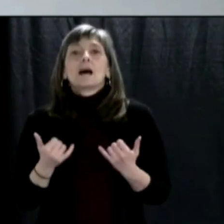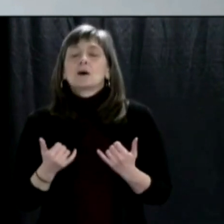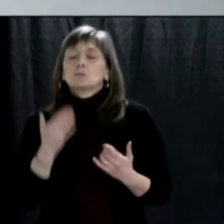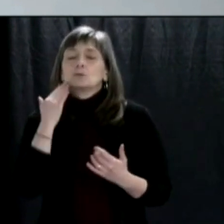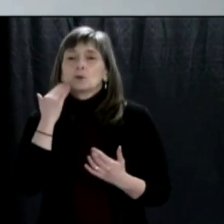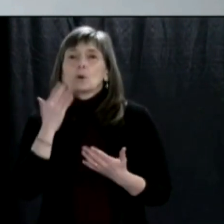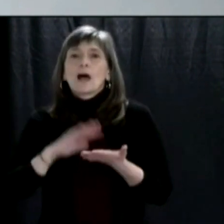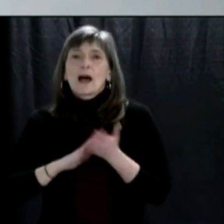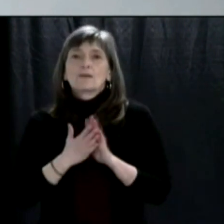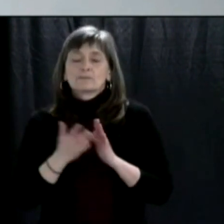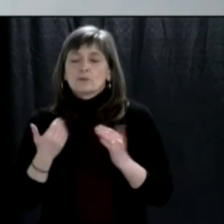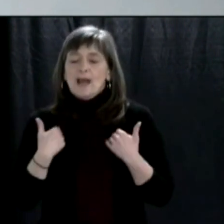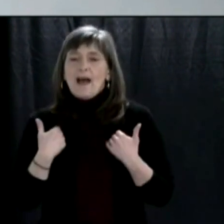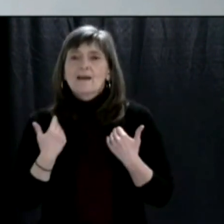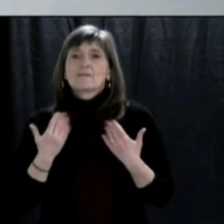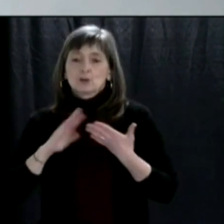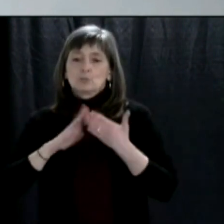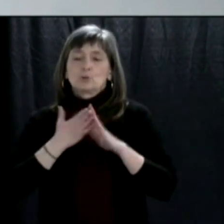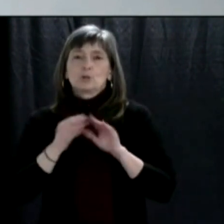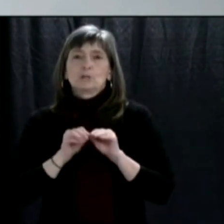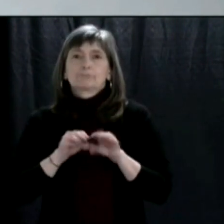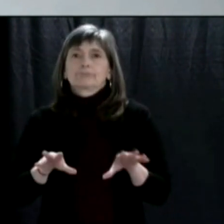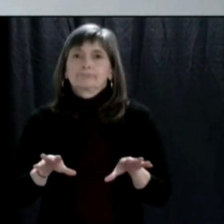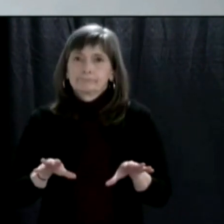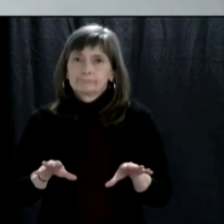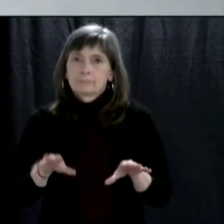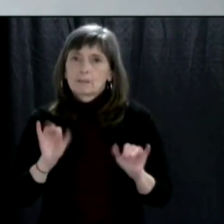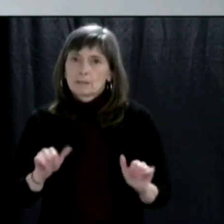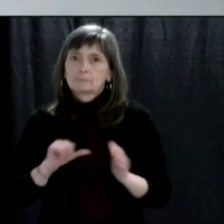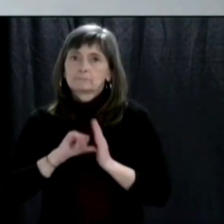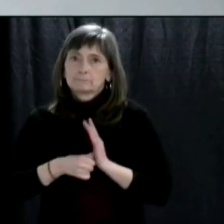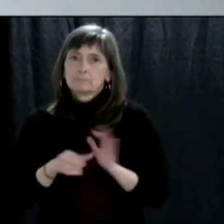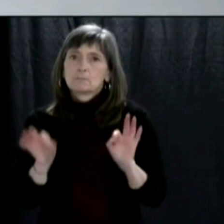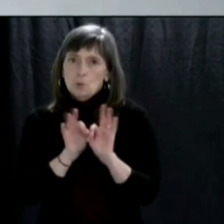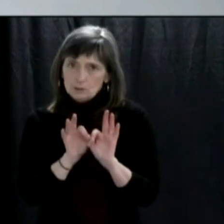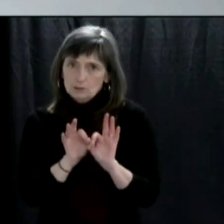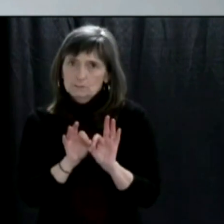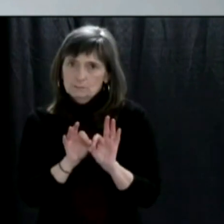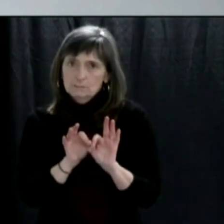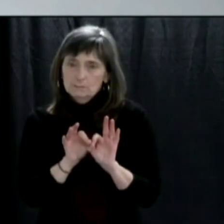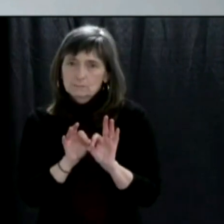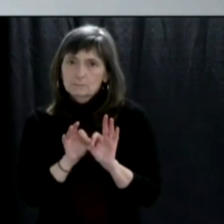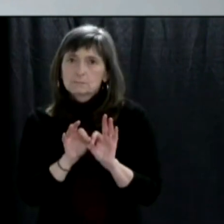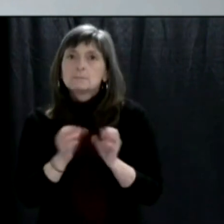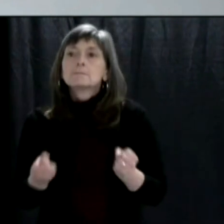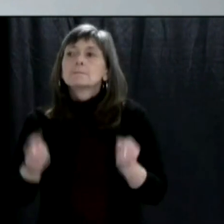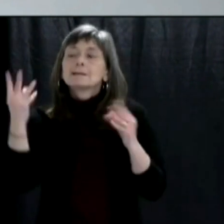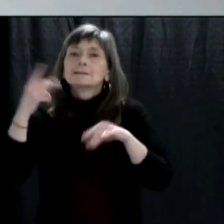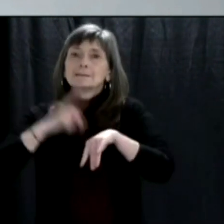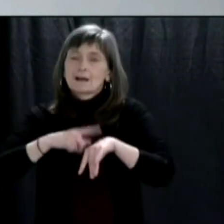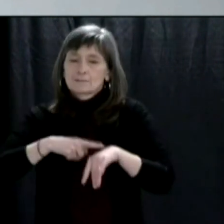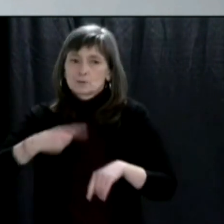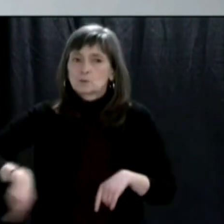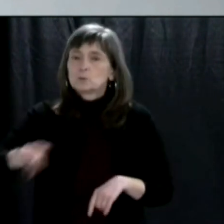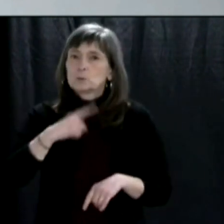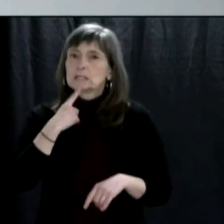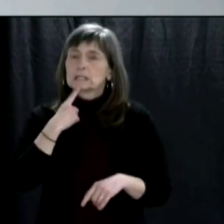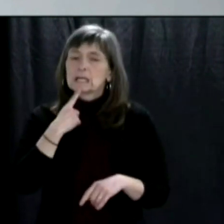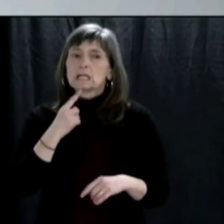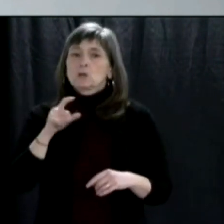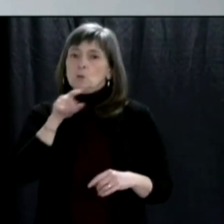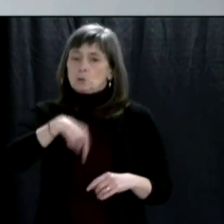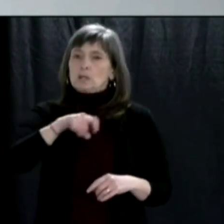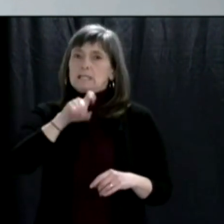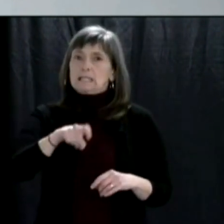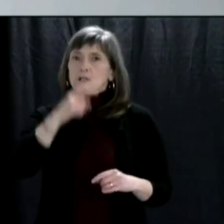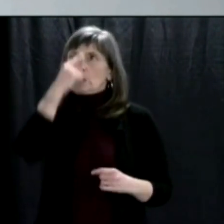province. This is a significant development. We have said on many occasions that we need to behave as if this